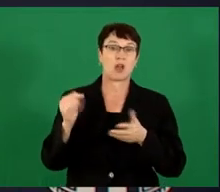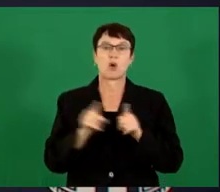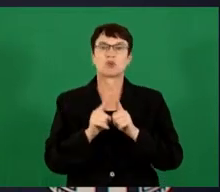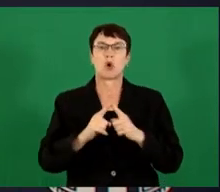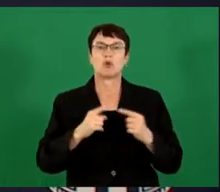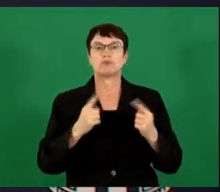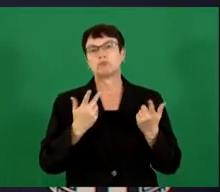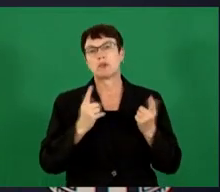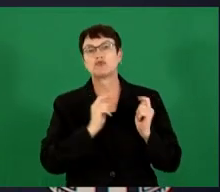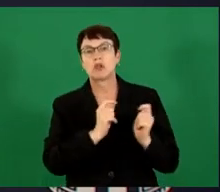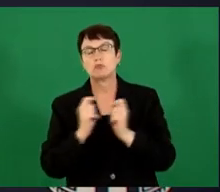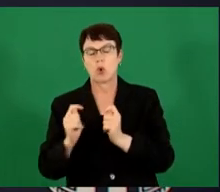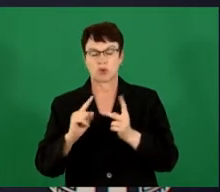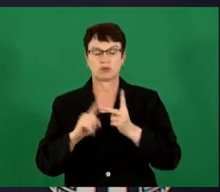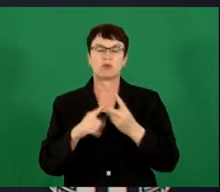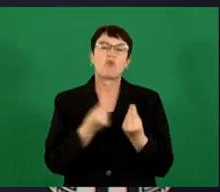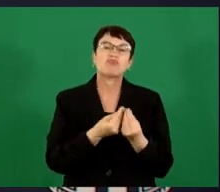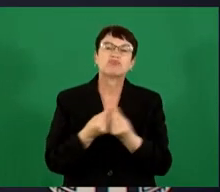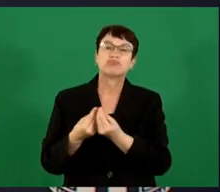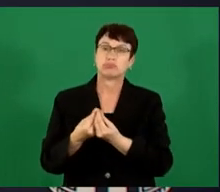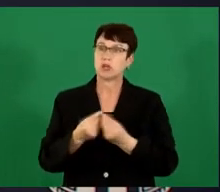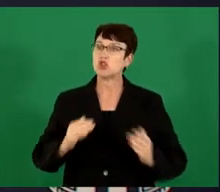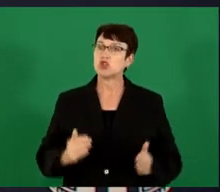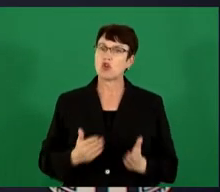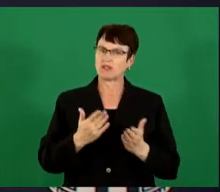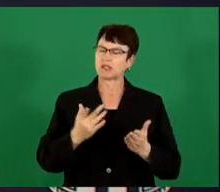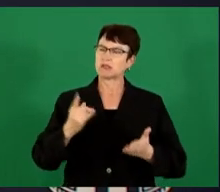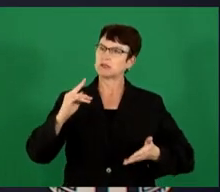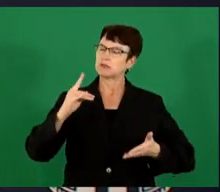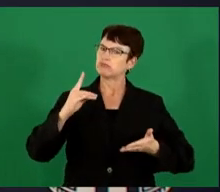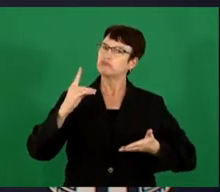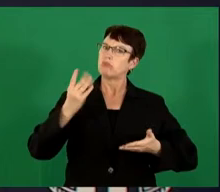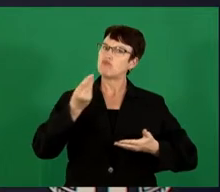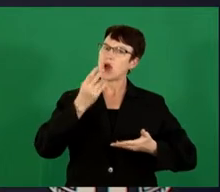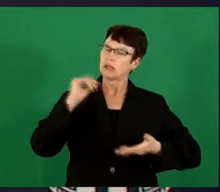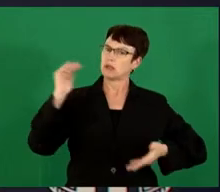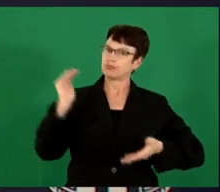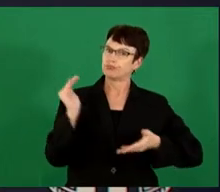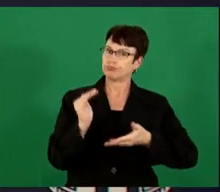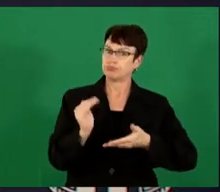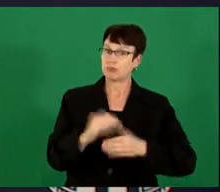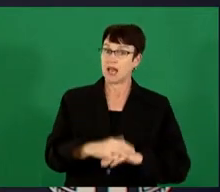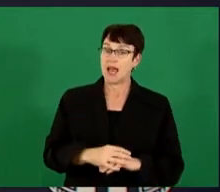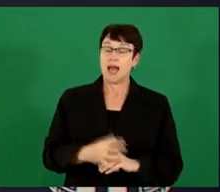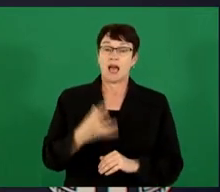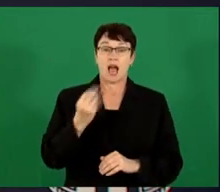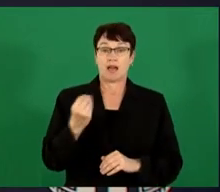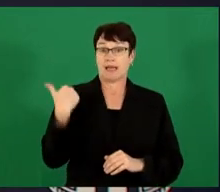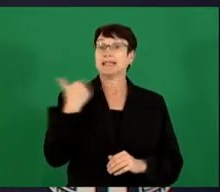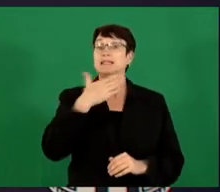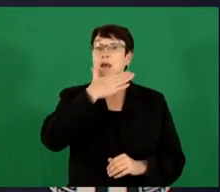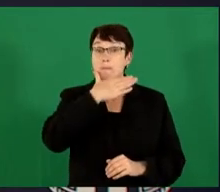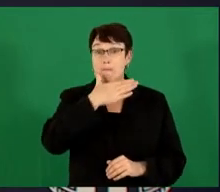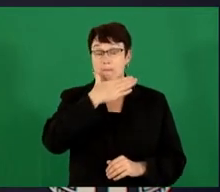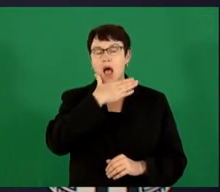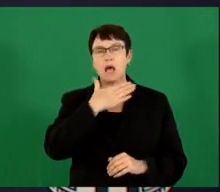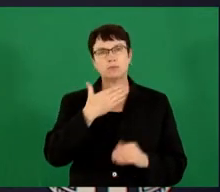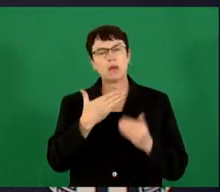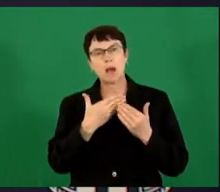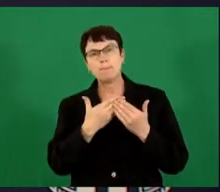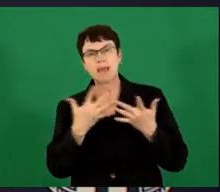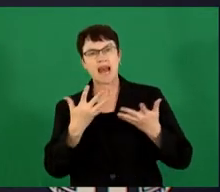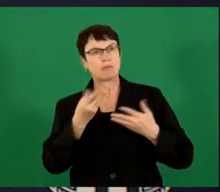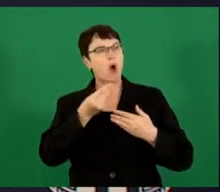services. While headline inflation eased in major economies in December, price